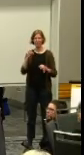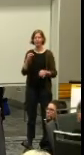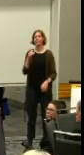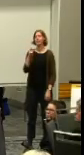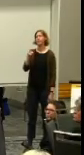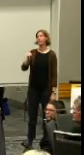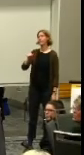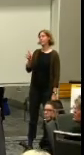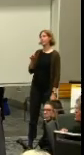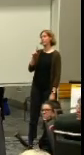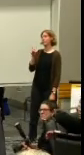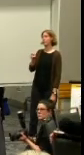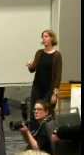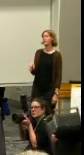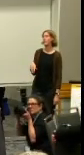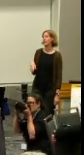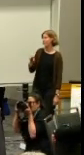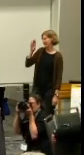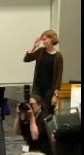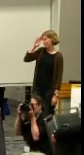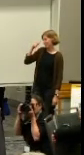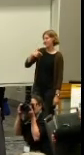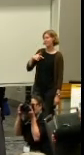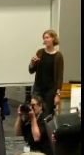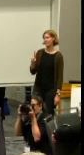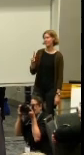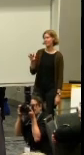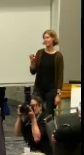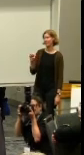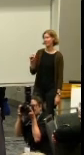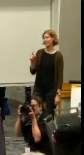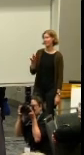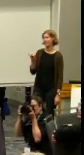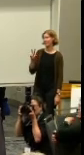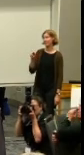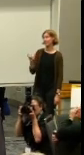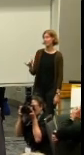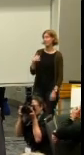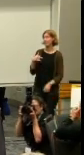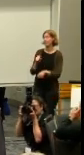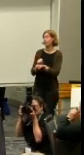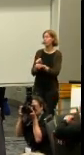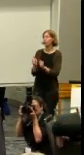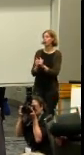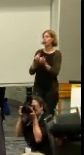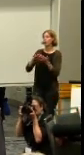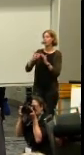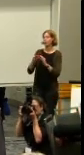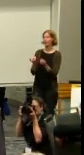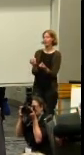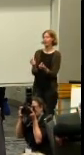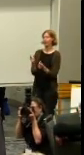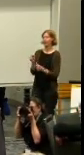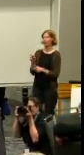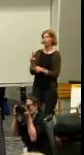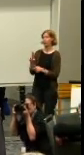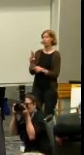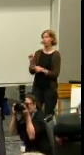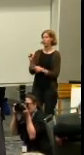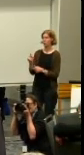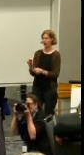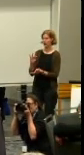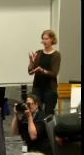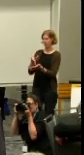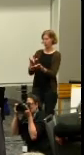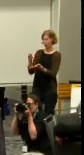Hi, my name is Destiny. I'm from Rooted Homes. We're the community land trust for Central Oregon. My big thing that we've